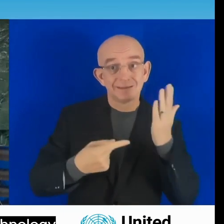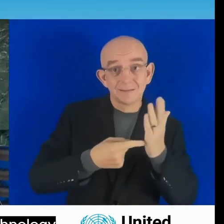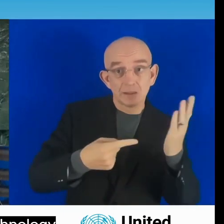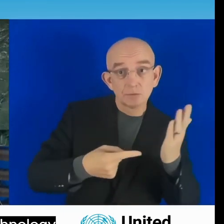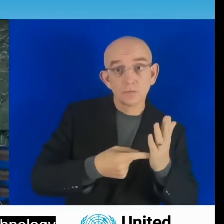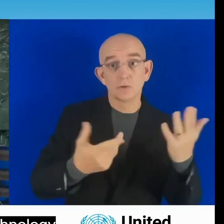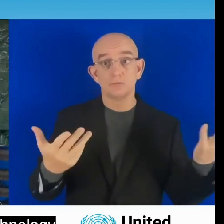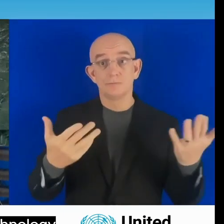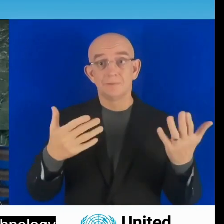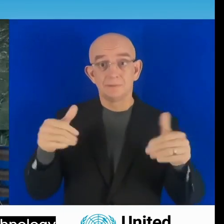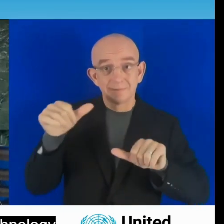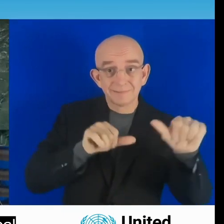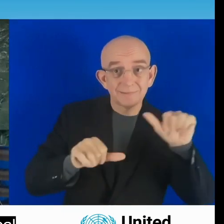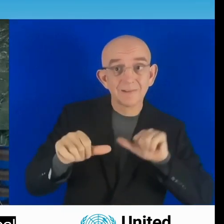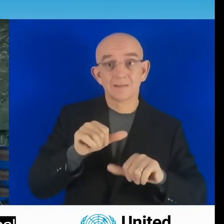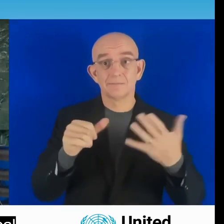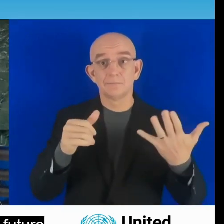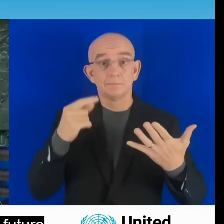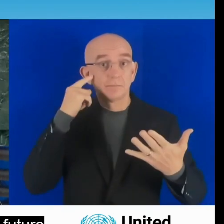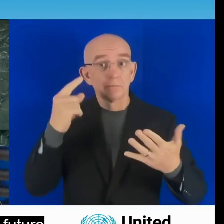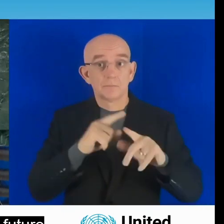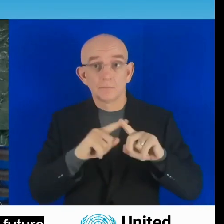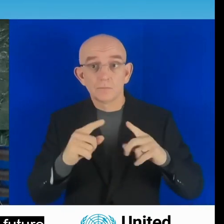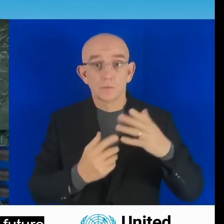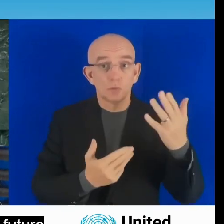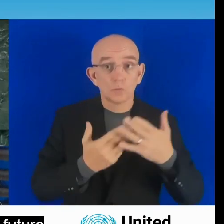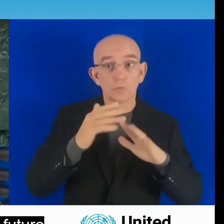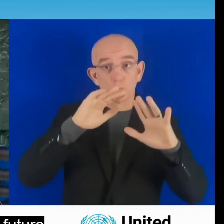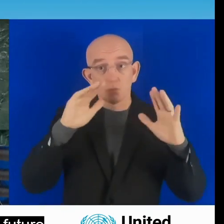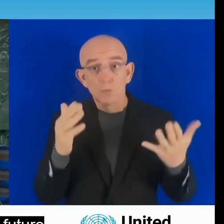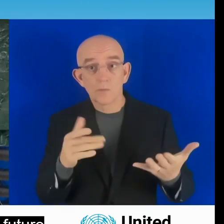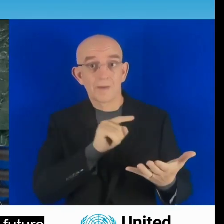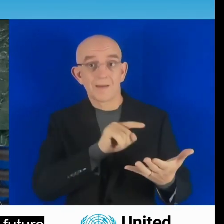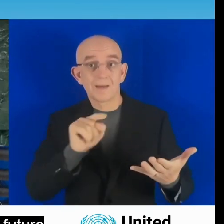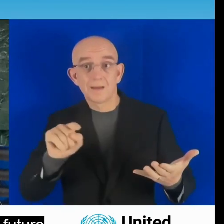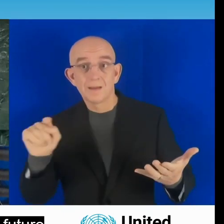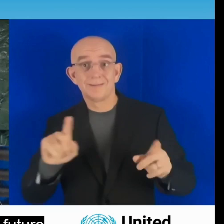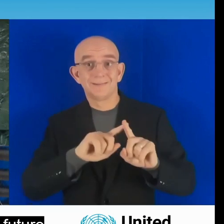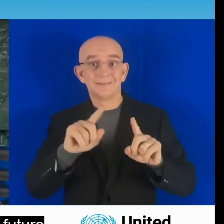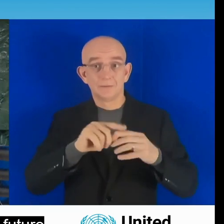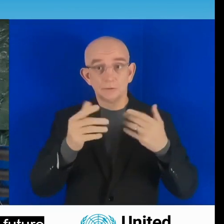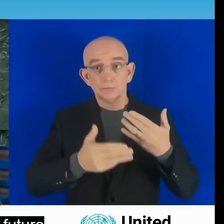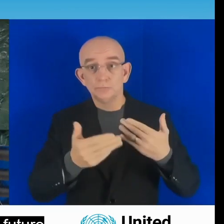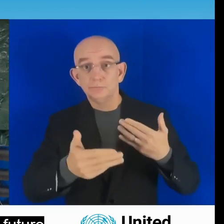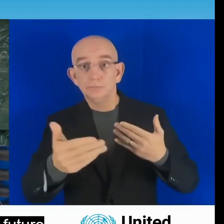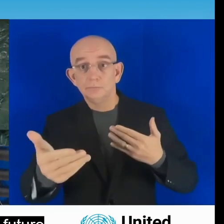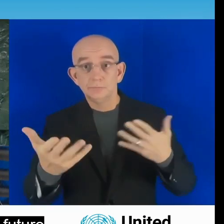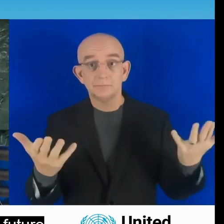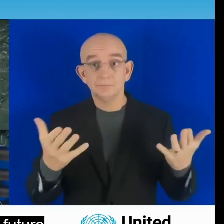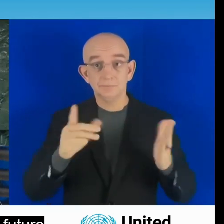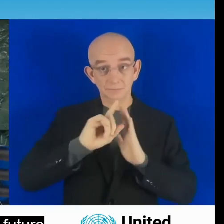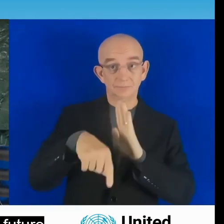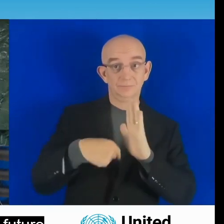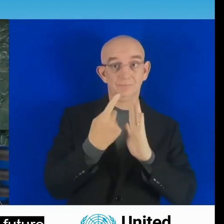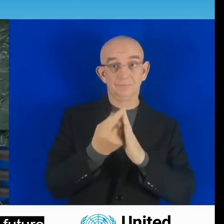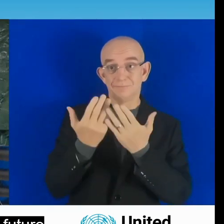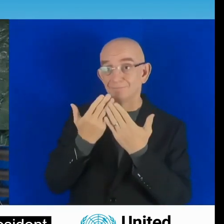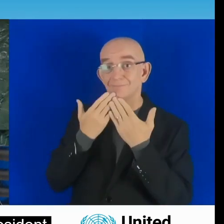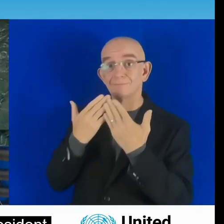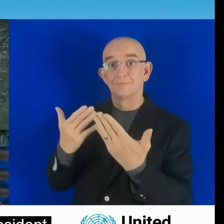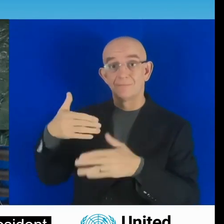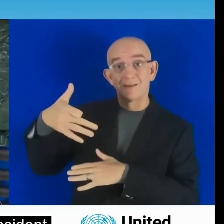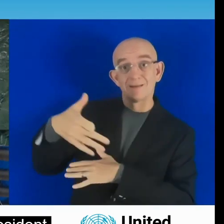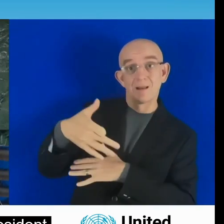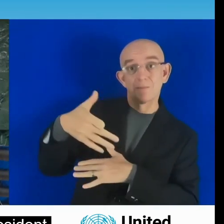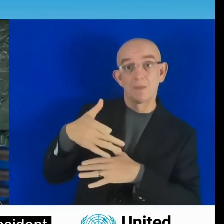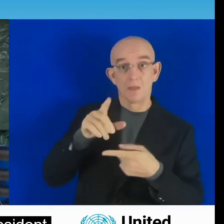generations. Madam President, Sri Lanka thanks Namibia and Germany, Zambia and Sweden, and the Netherlands and Jamaica